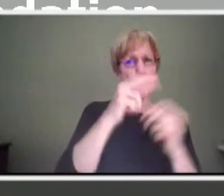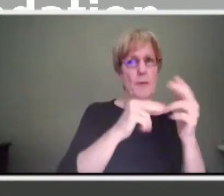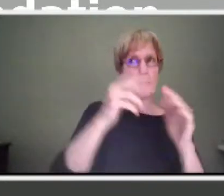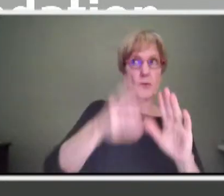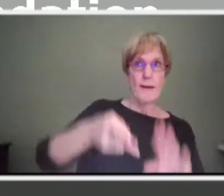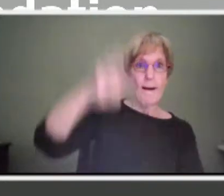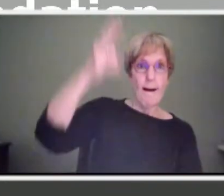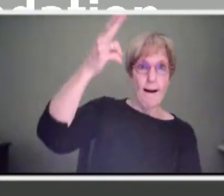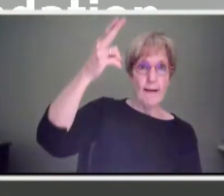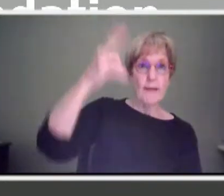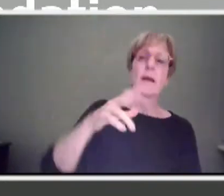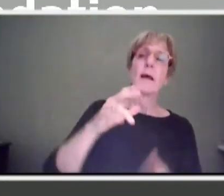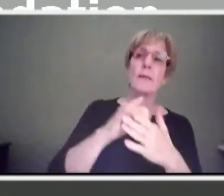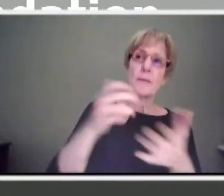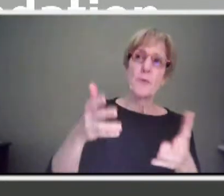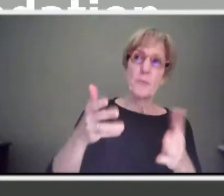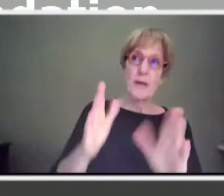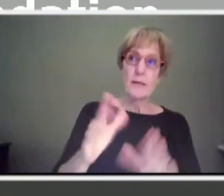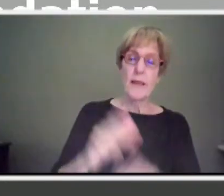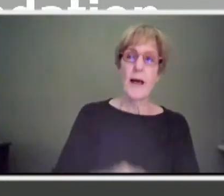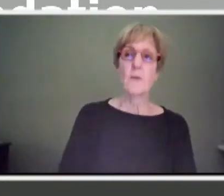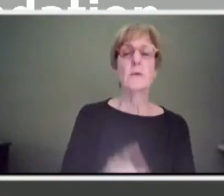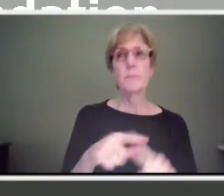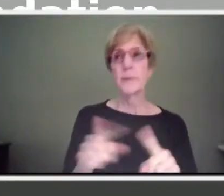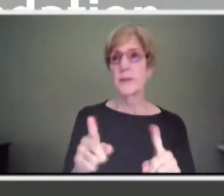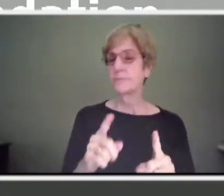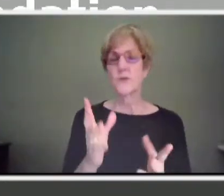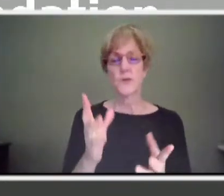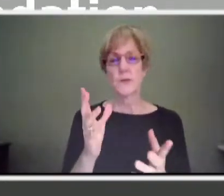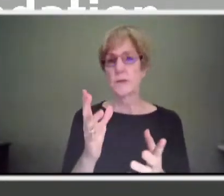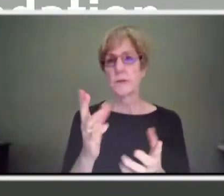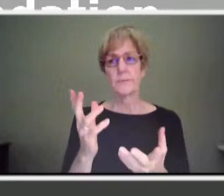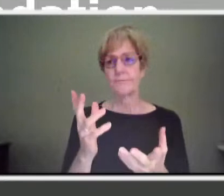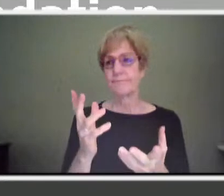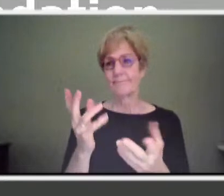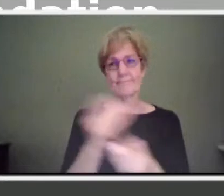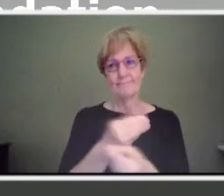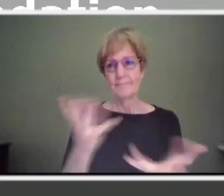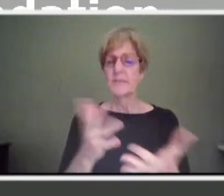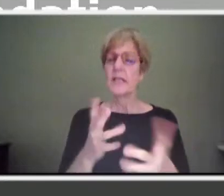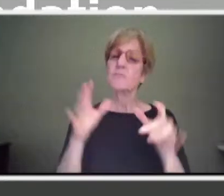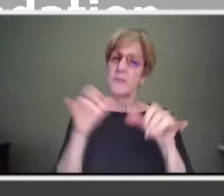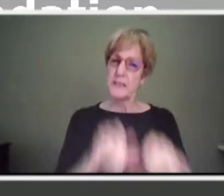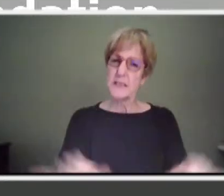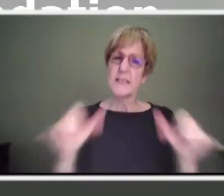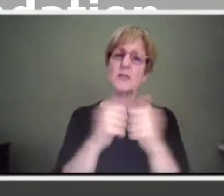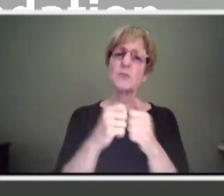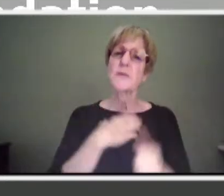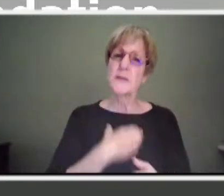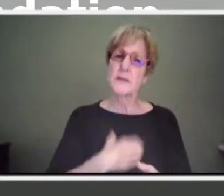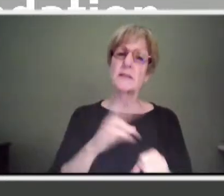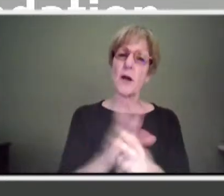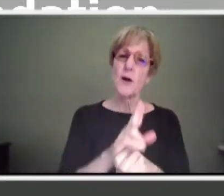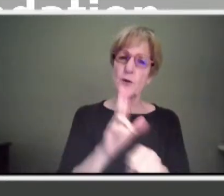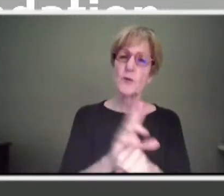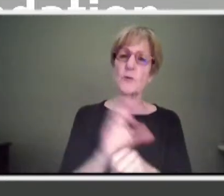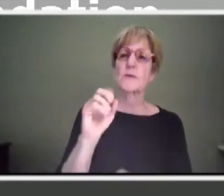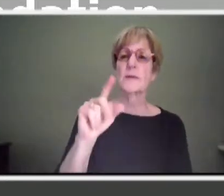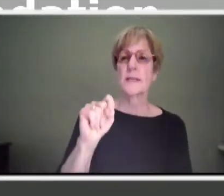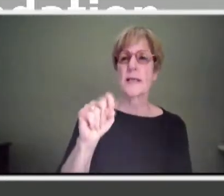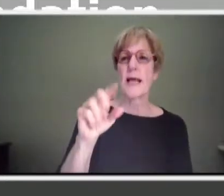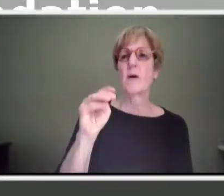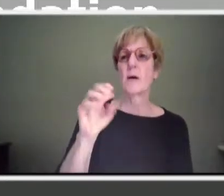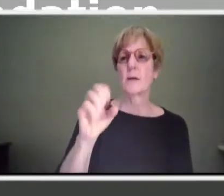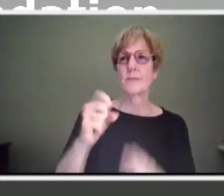in Activity Center, but again, just wanted to call out overall it is consistent with the desired uses and outcomes. That height is